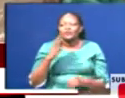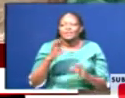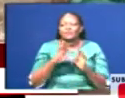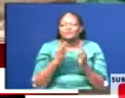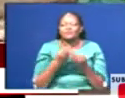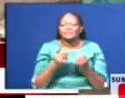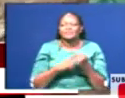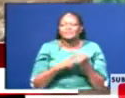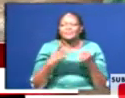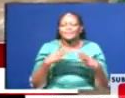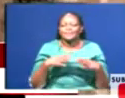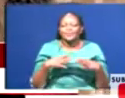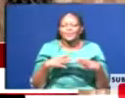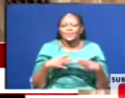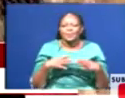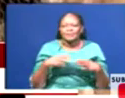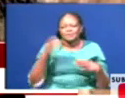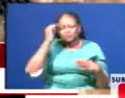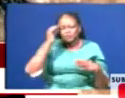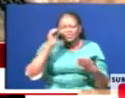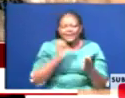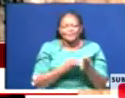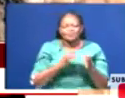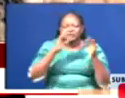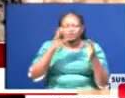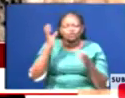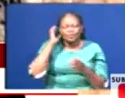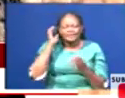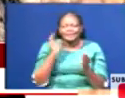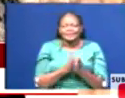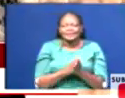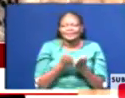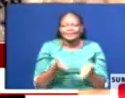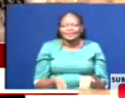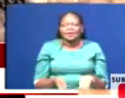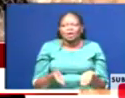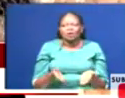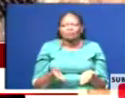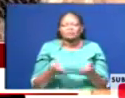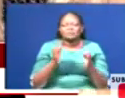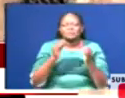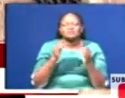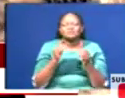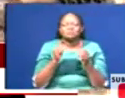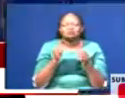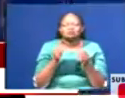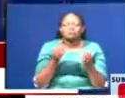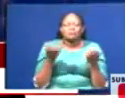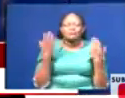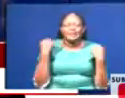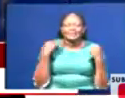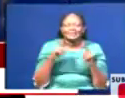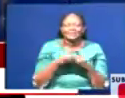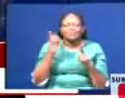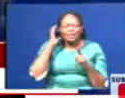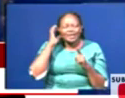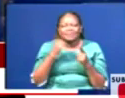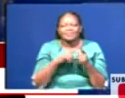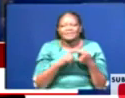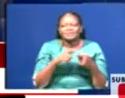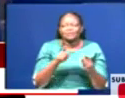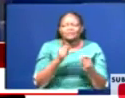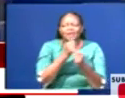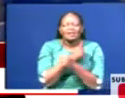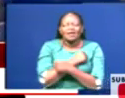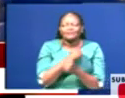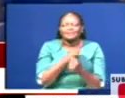a student in Machakos Teachers College and currently on a teaching practice in the same college. He is a lover of books